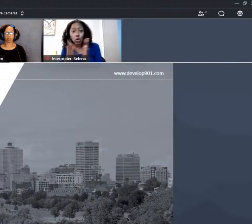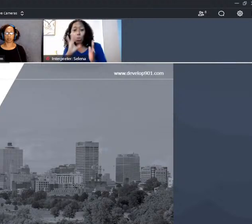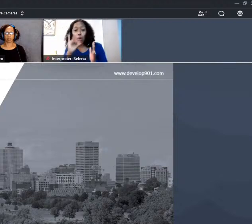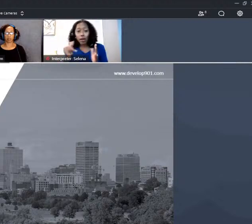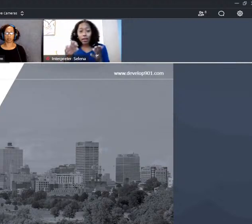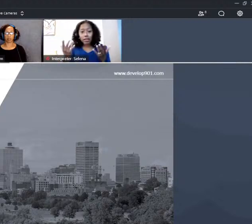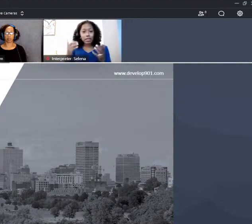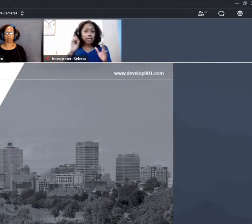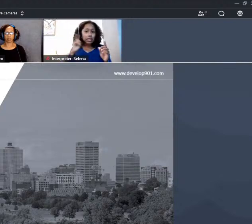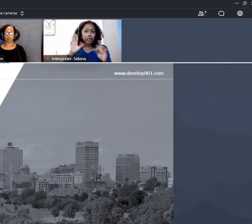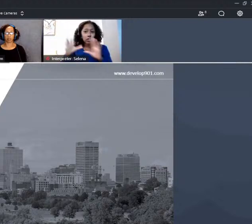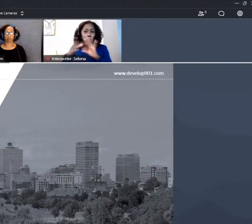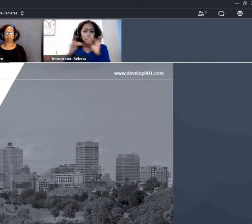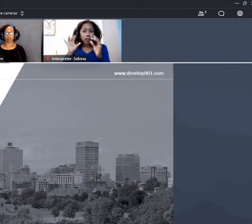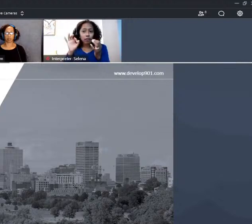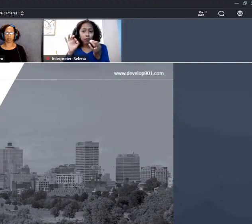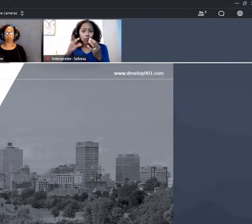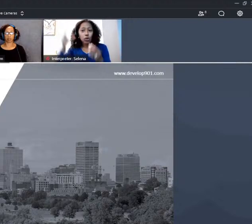okay?